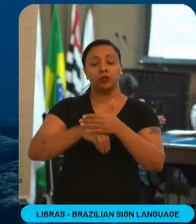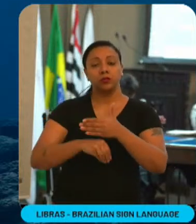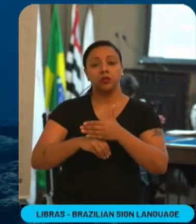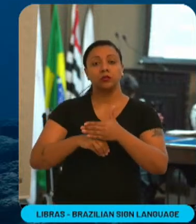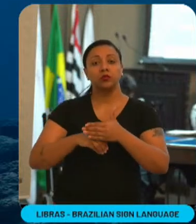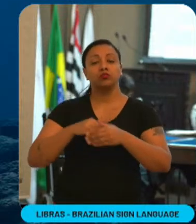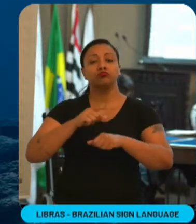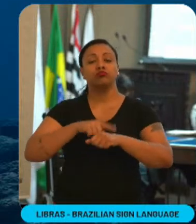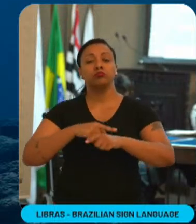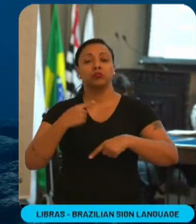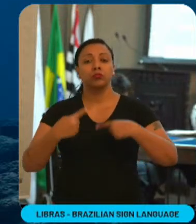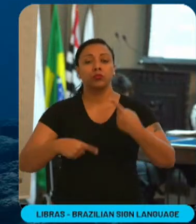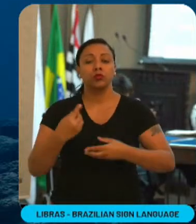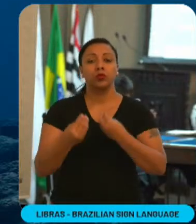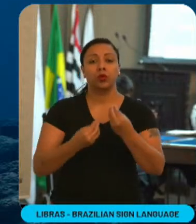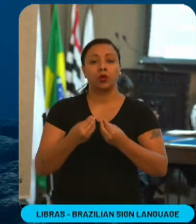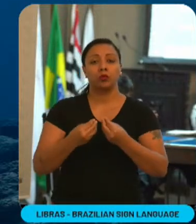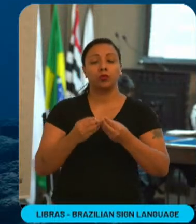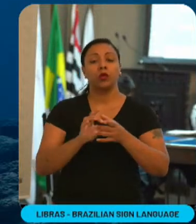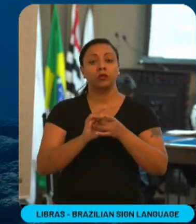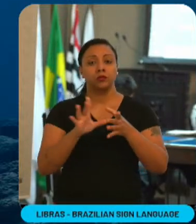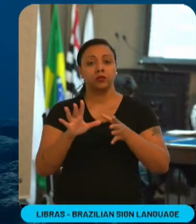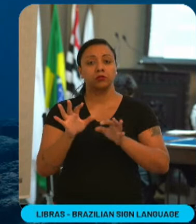your work in the political time